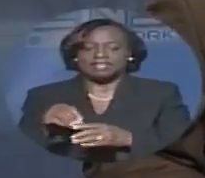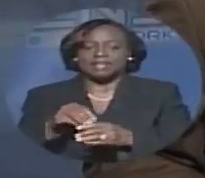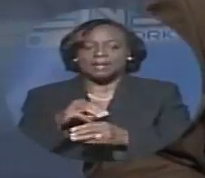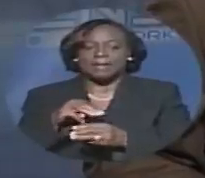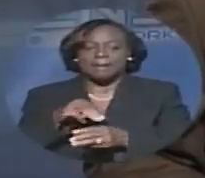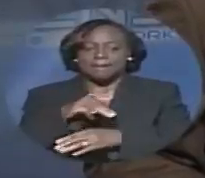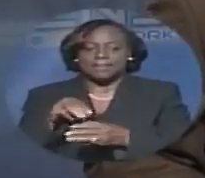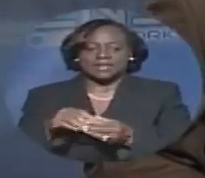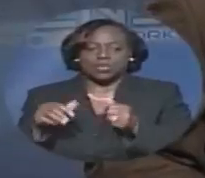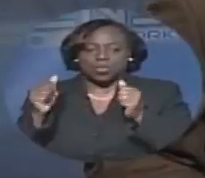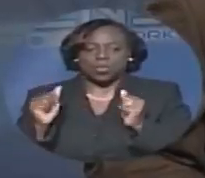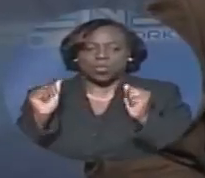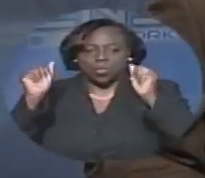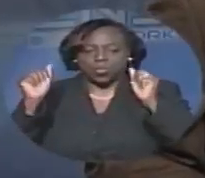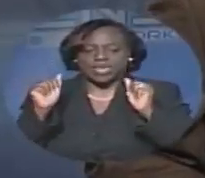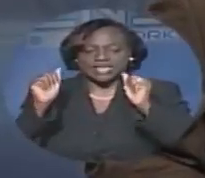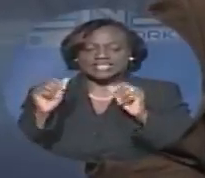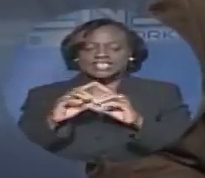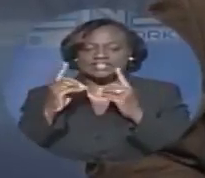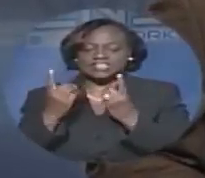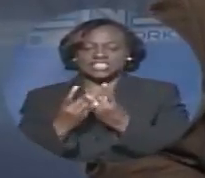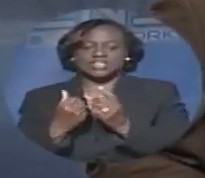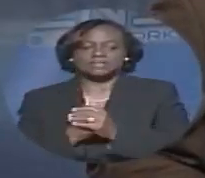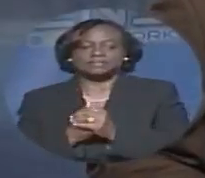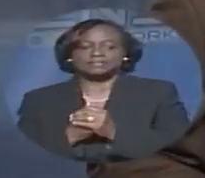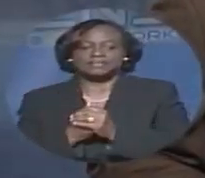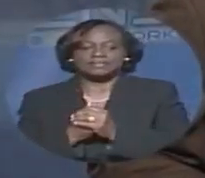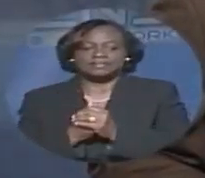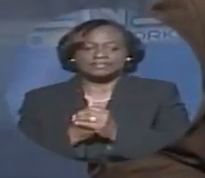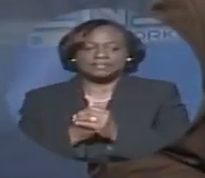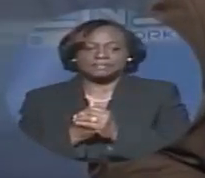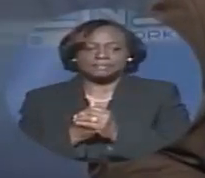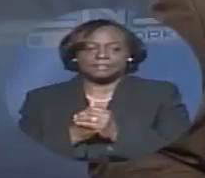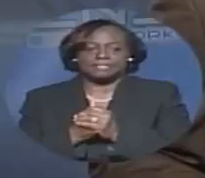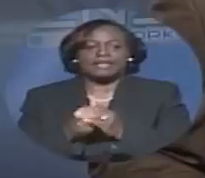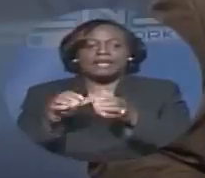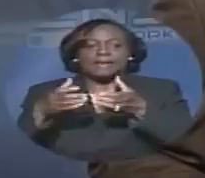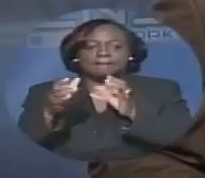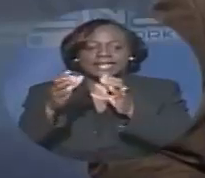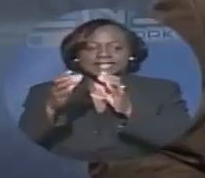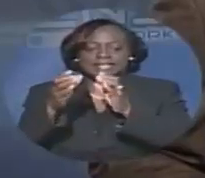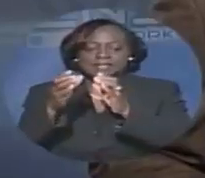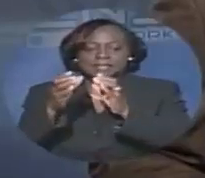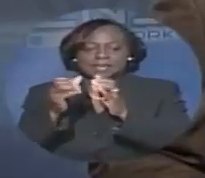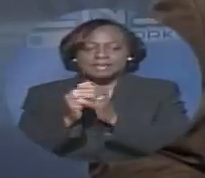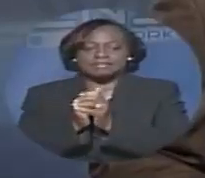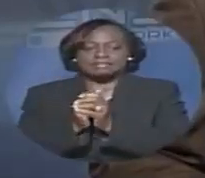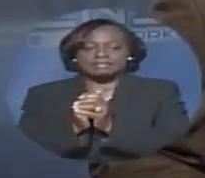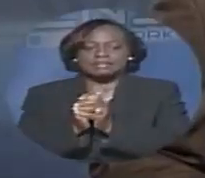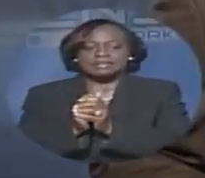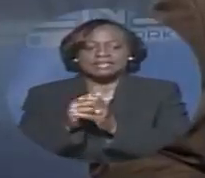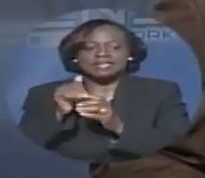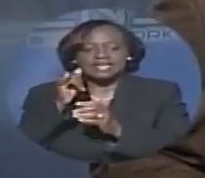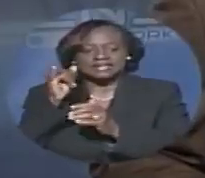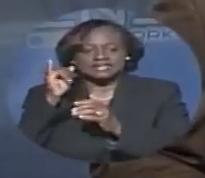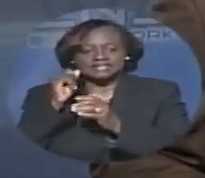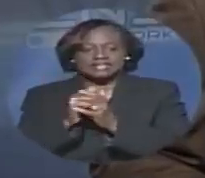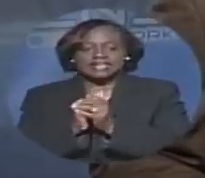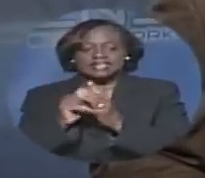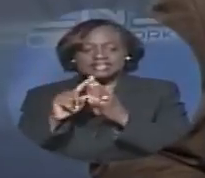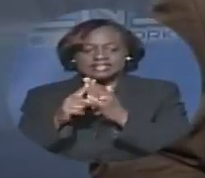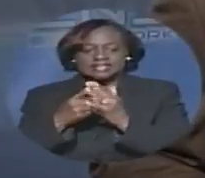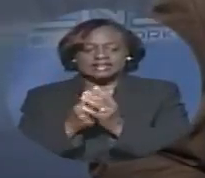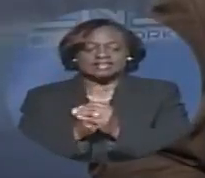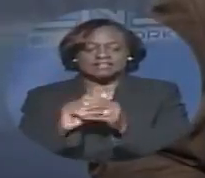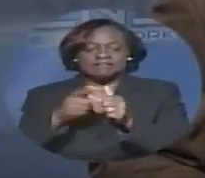Well, the 30th Hugh Campbell Basketball Classic tipping off yesterday at the Kendall Isaacs Gym. Our Nico Scavallo was courtside for the first day